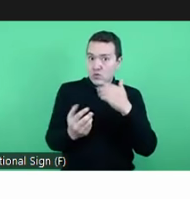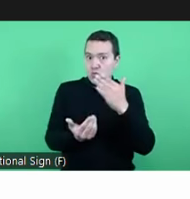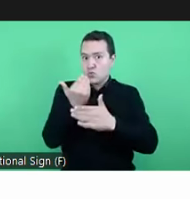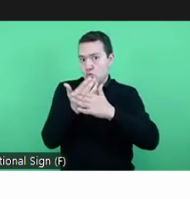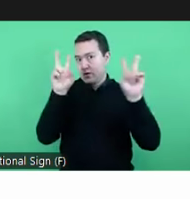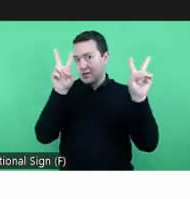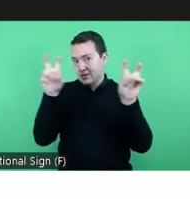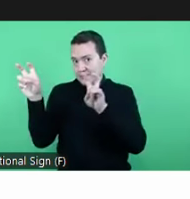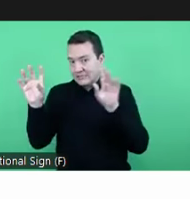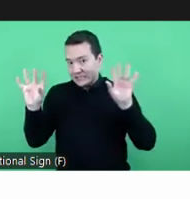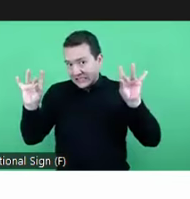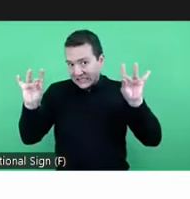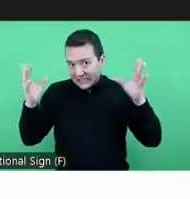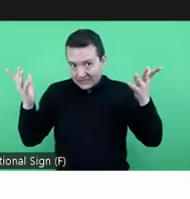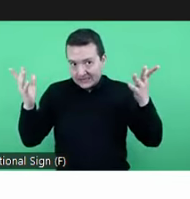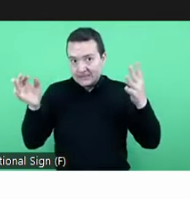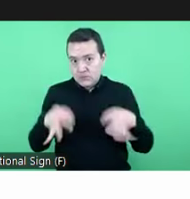critical.